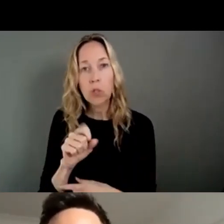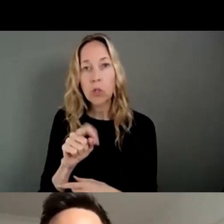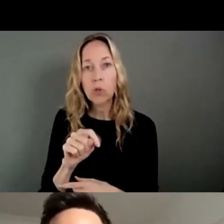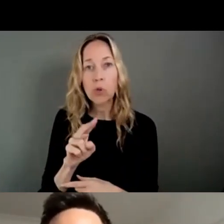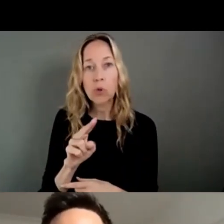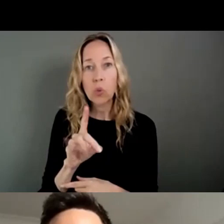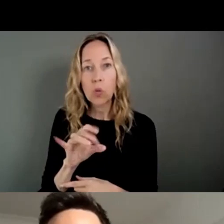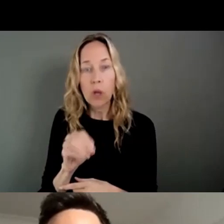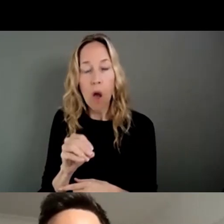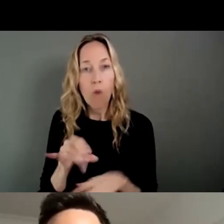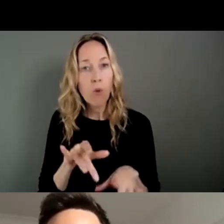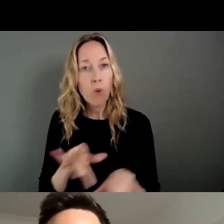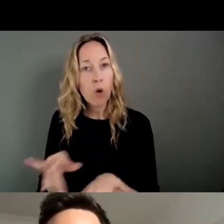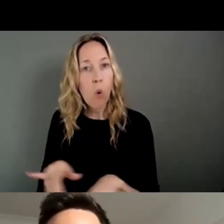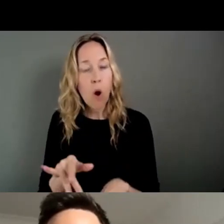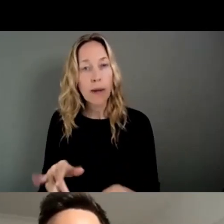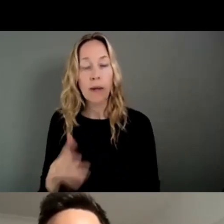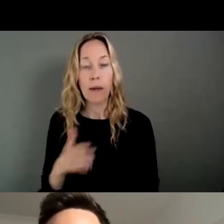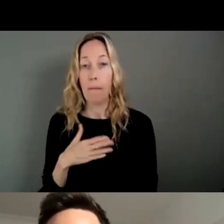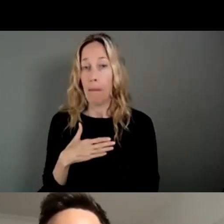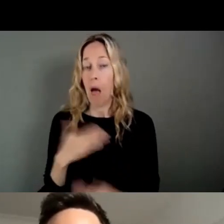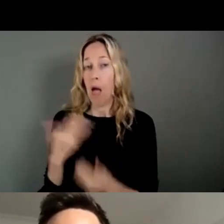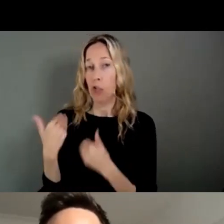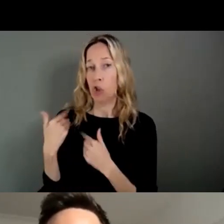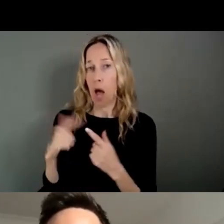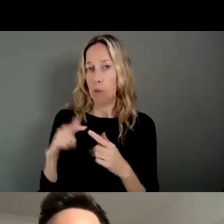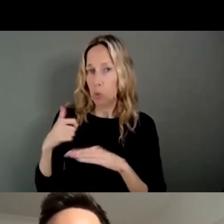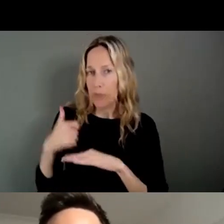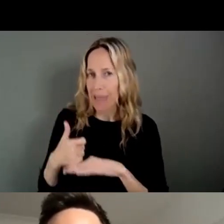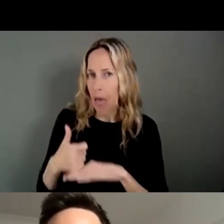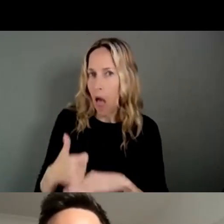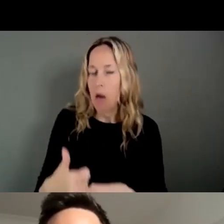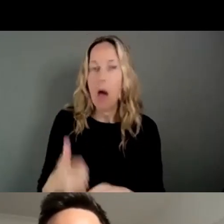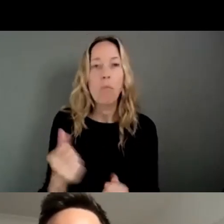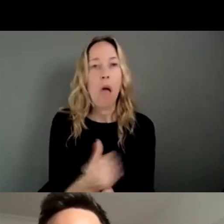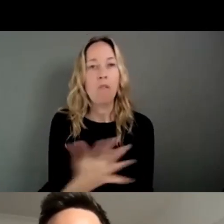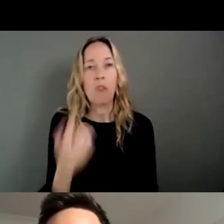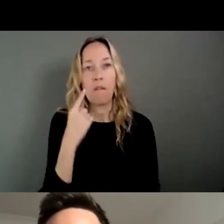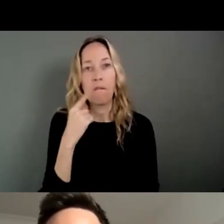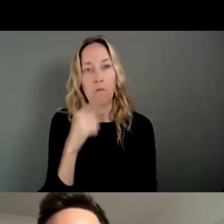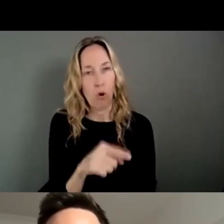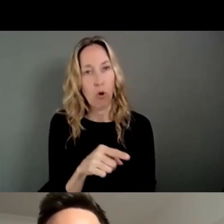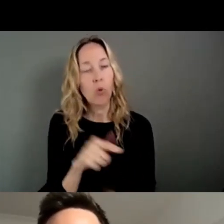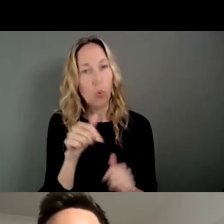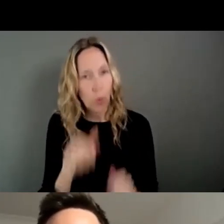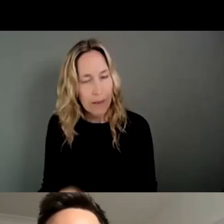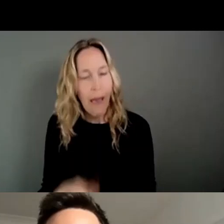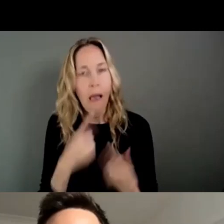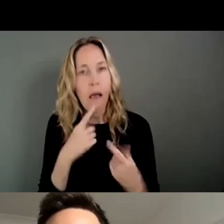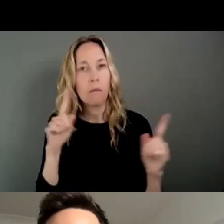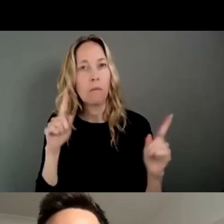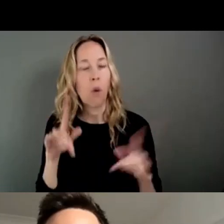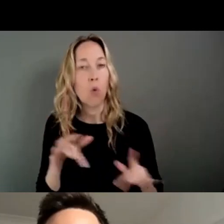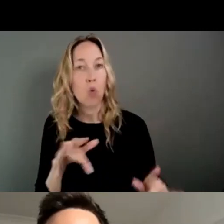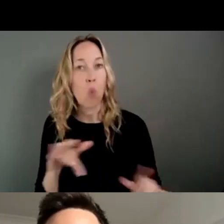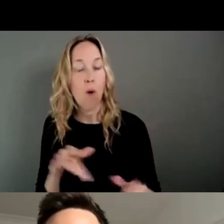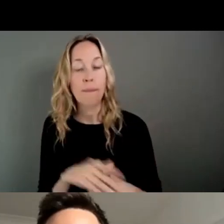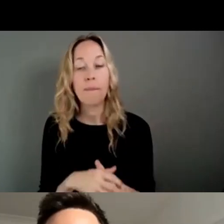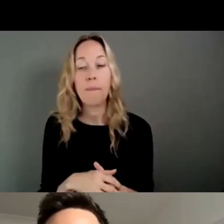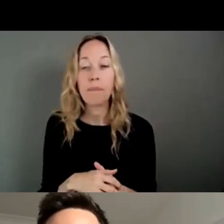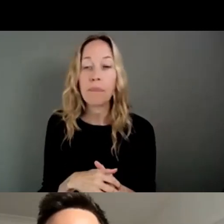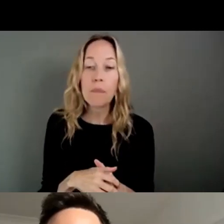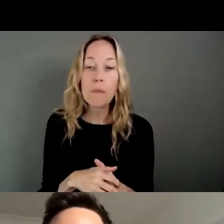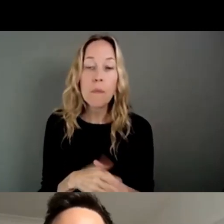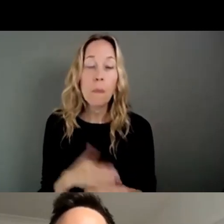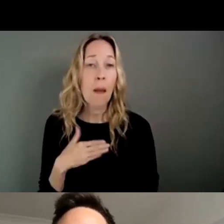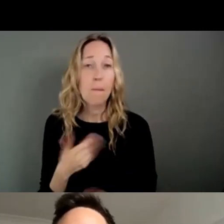to pull all that together for you so you can make that happen. So what's your story? I mean, I think that if you're an artist and